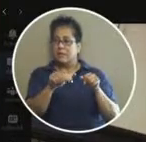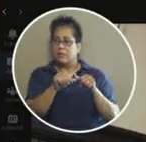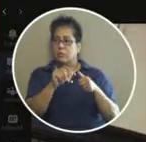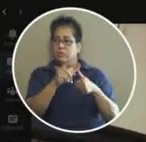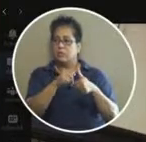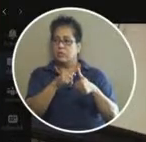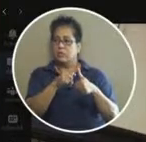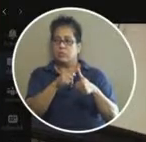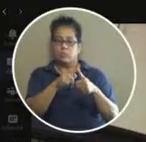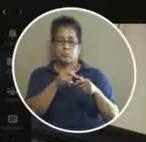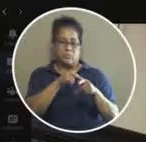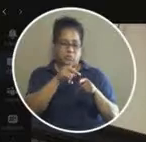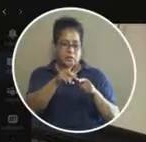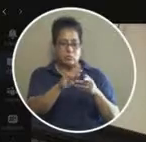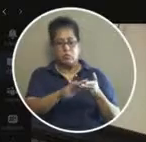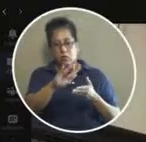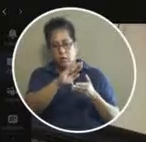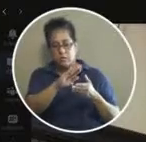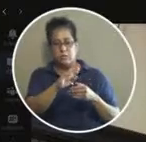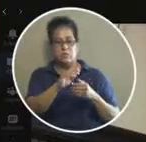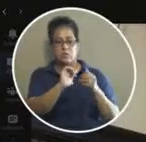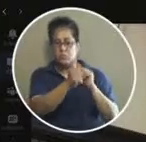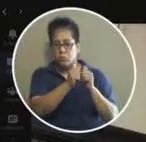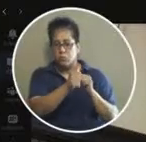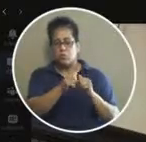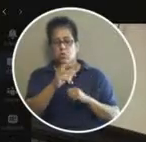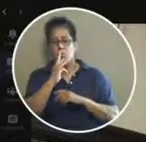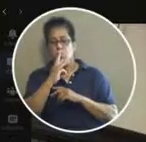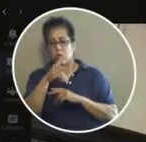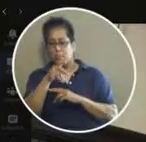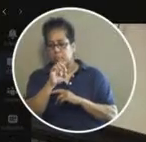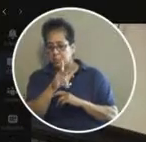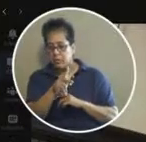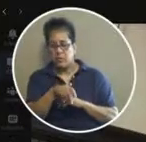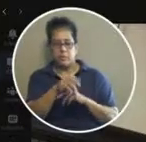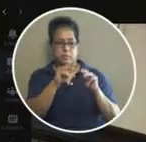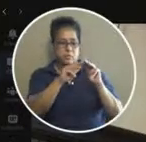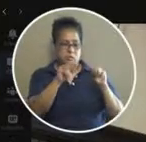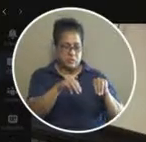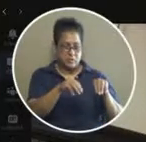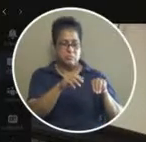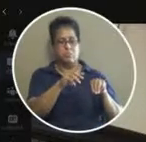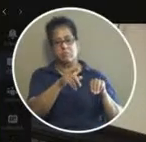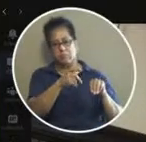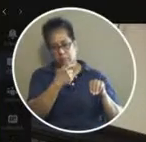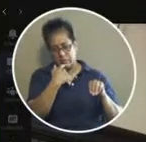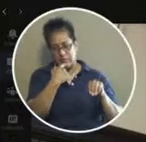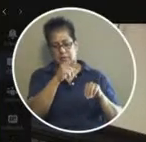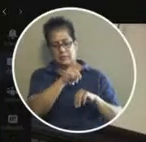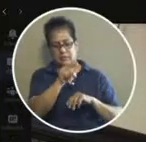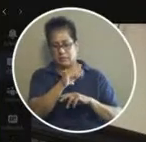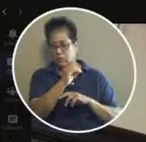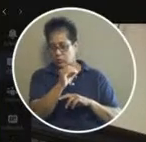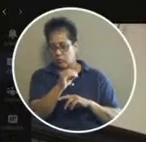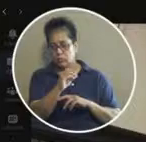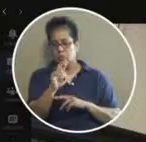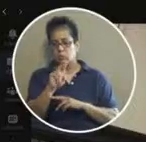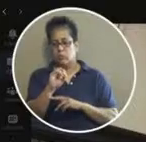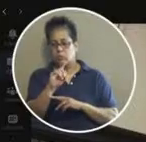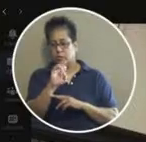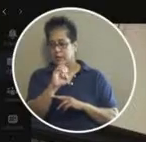of professional and college sports and swimming pools and water parks and museums, as I addressed earlier, and zoos and